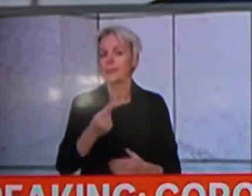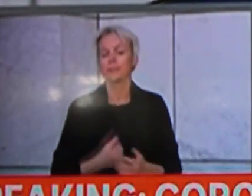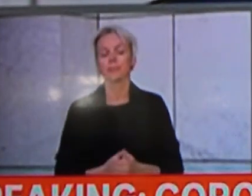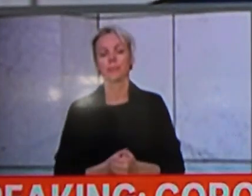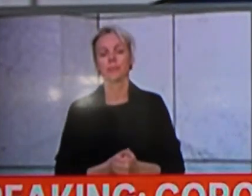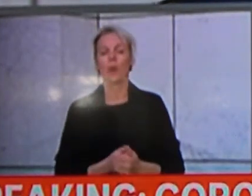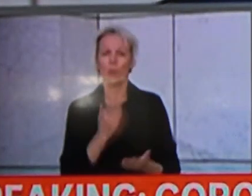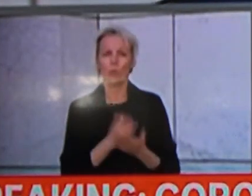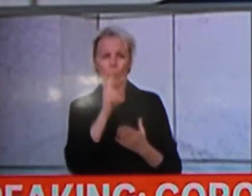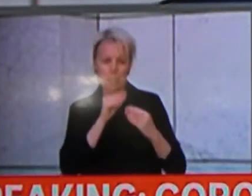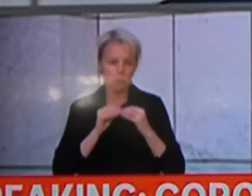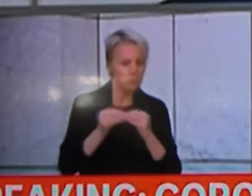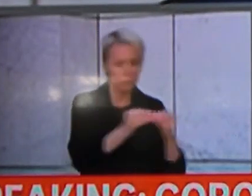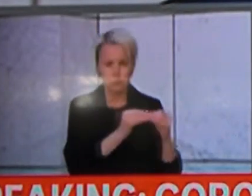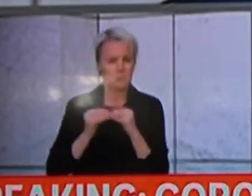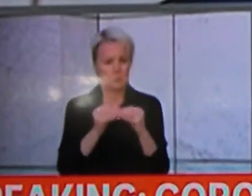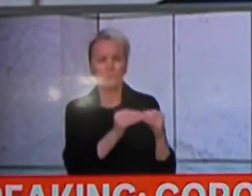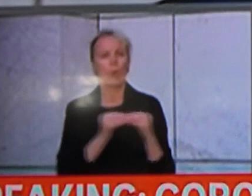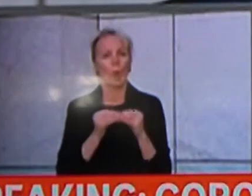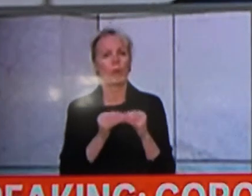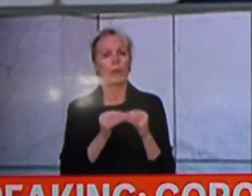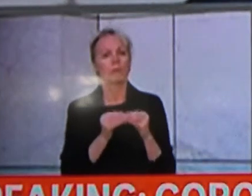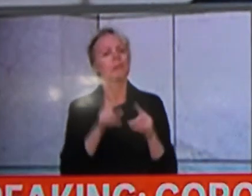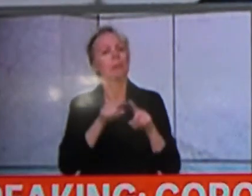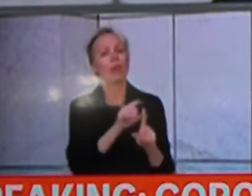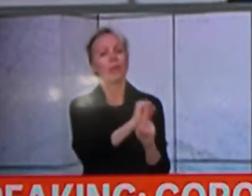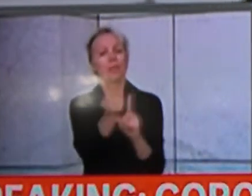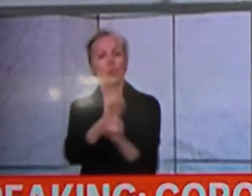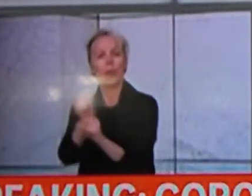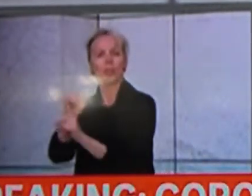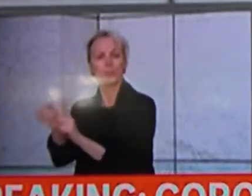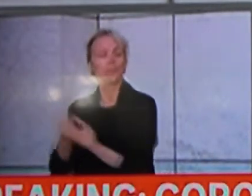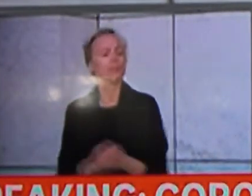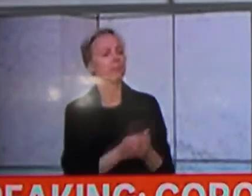those issues through on a practical case-by-case basis.